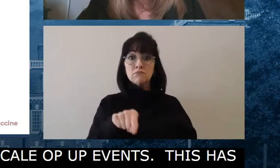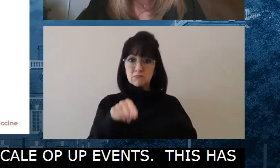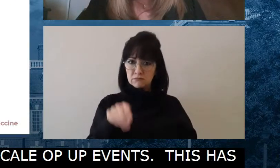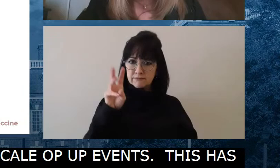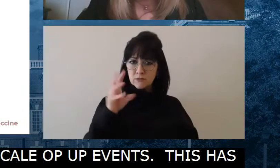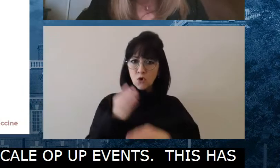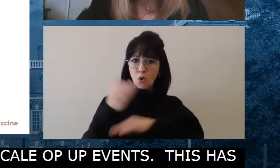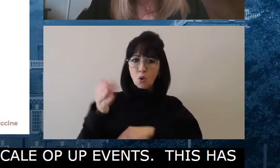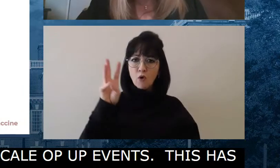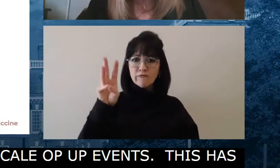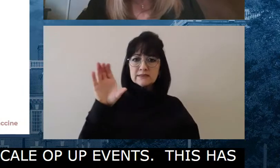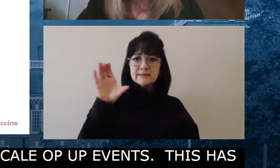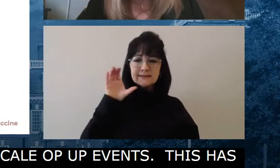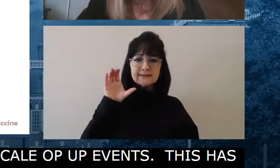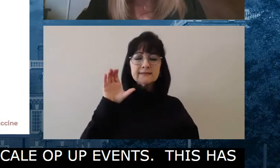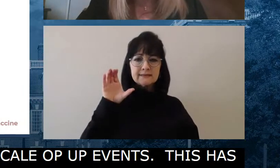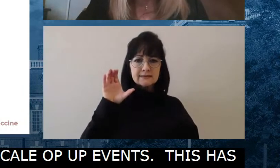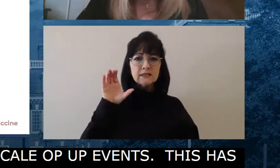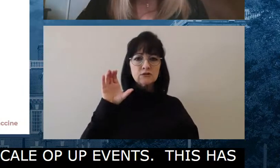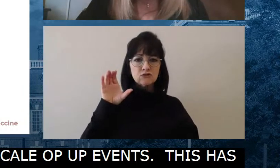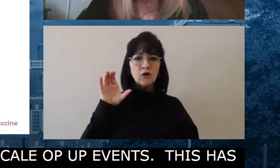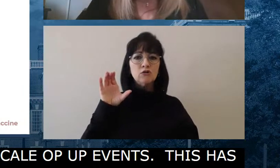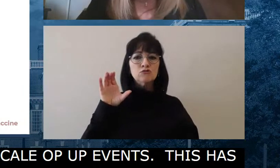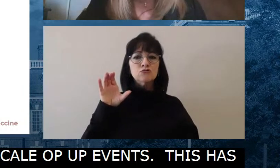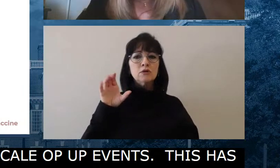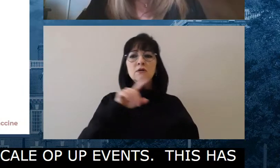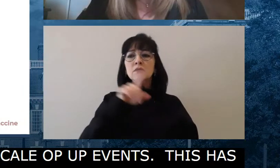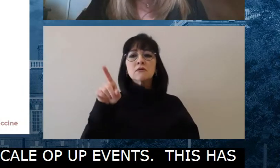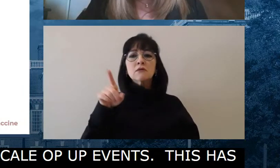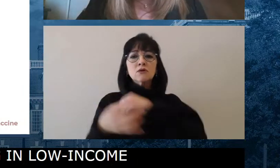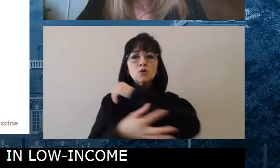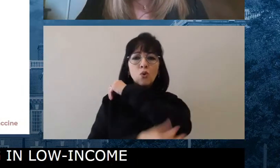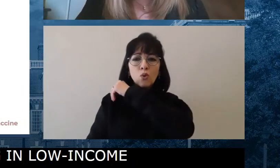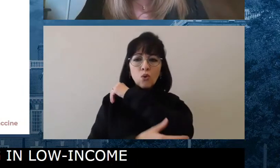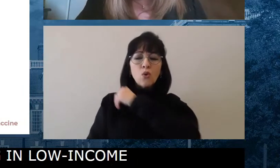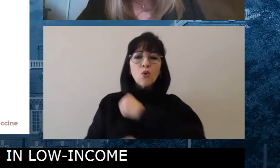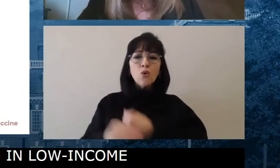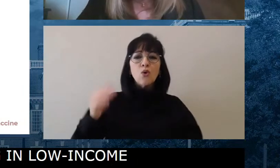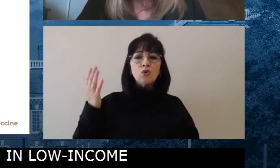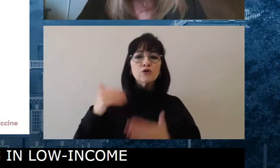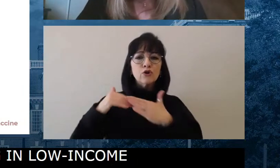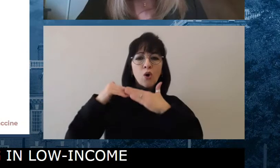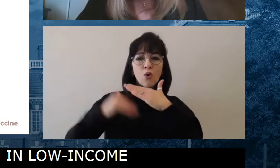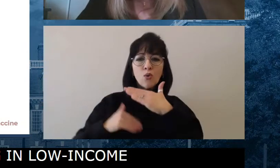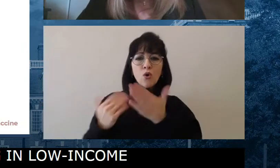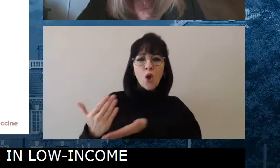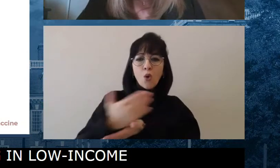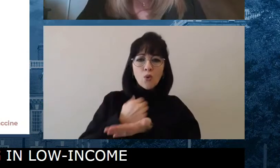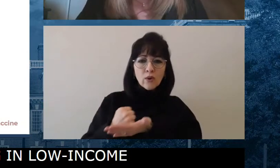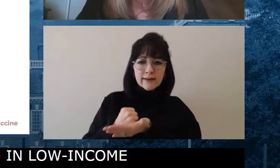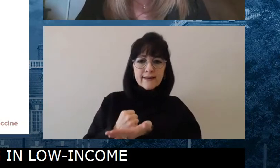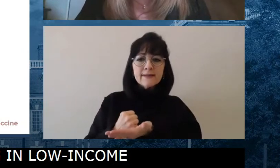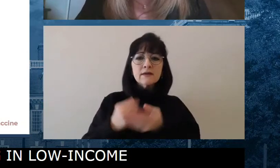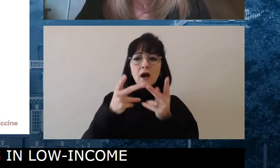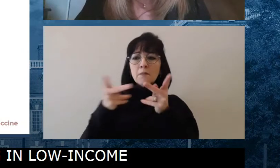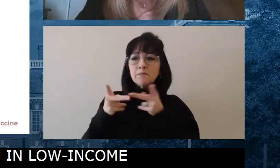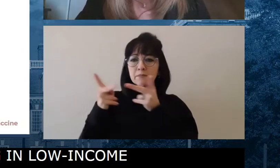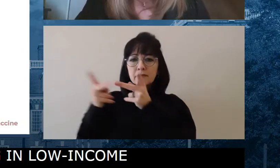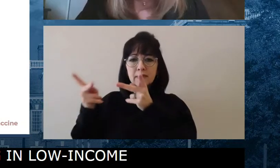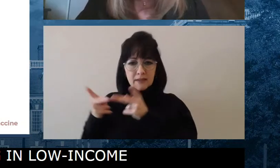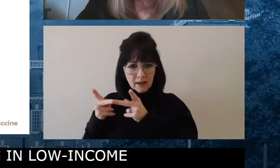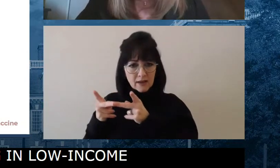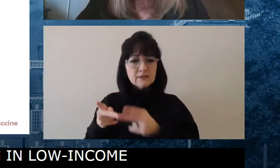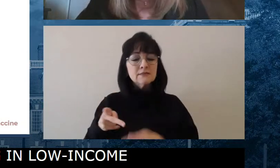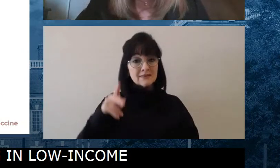Delawareans in low-income senior housing already. We and DPH are creating 5 teams to